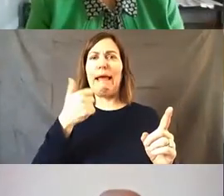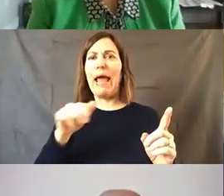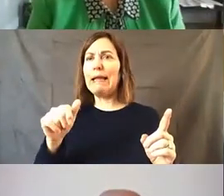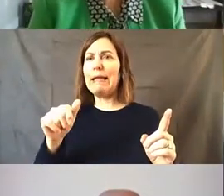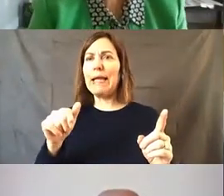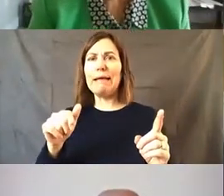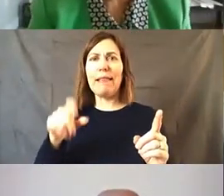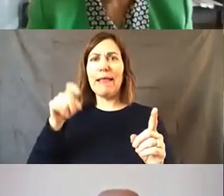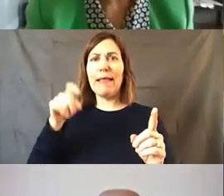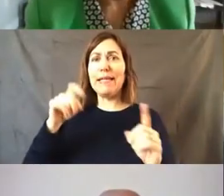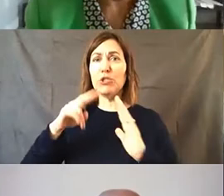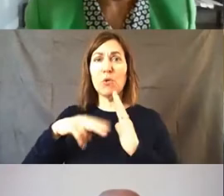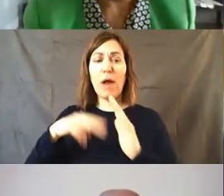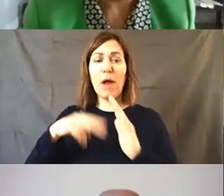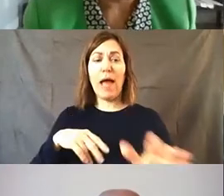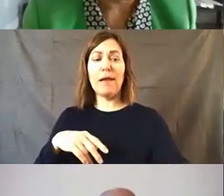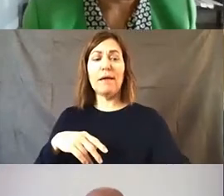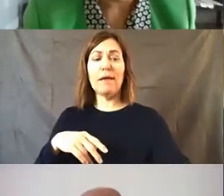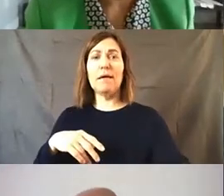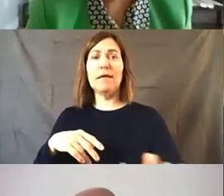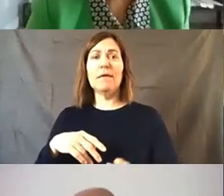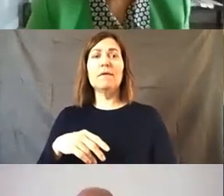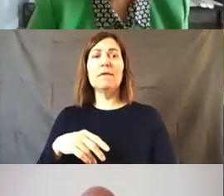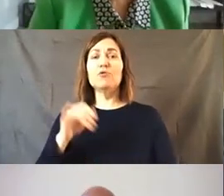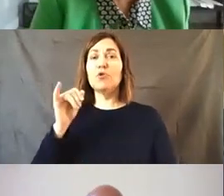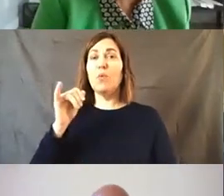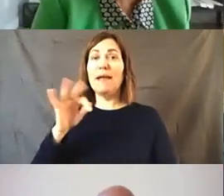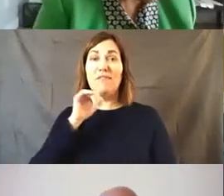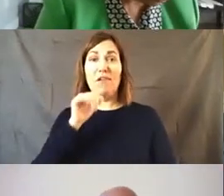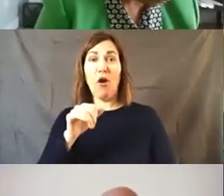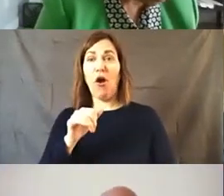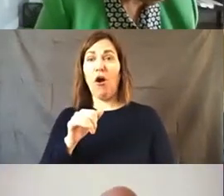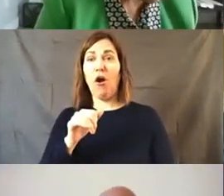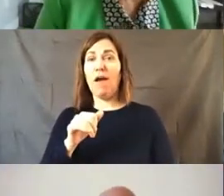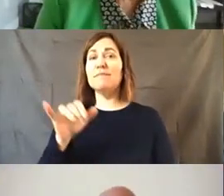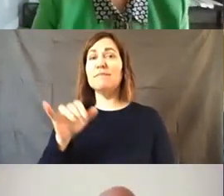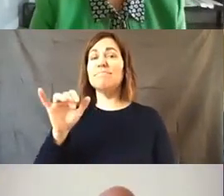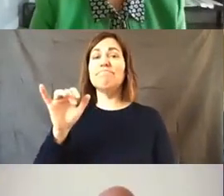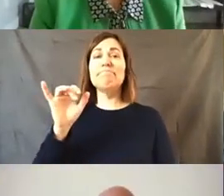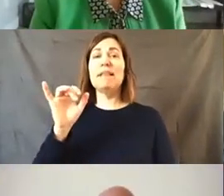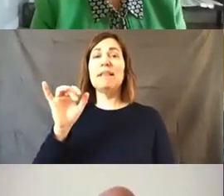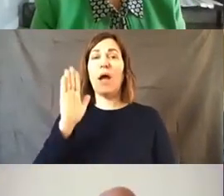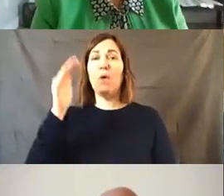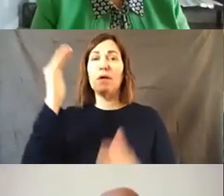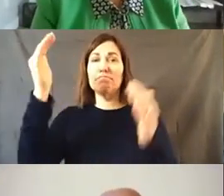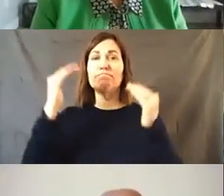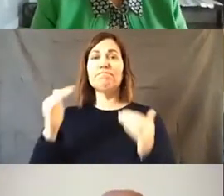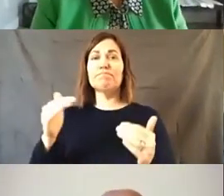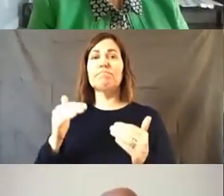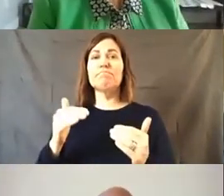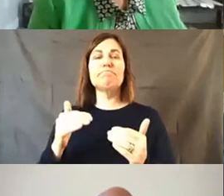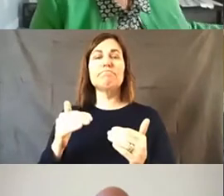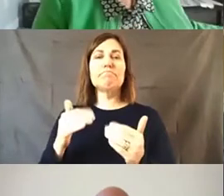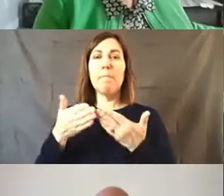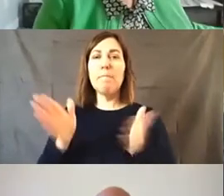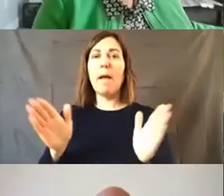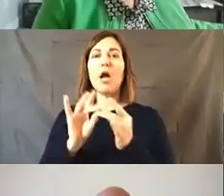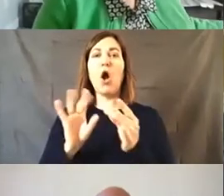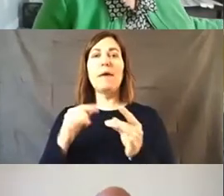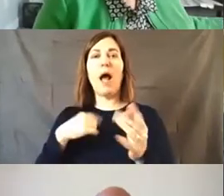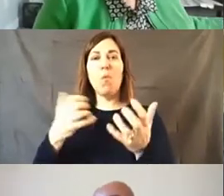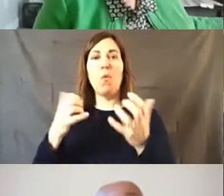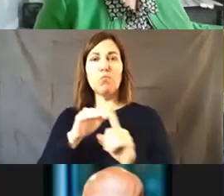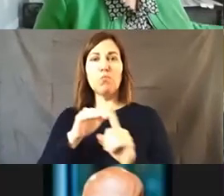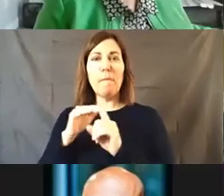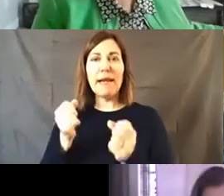record. And so if not, that takes us to public comment. I would like to remind everyone that the rules of